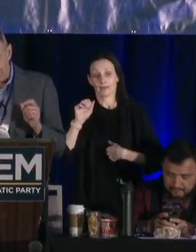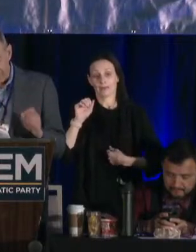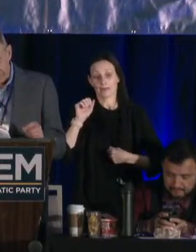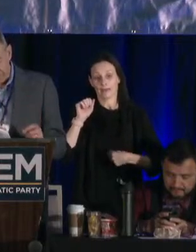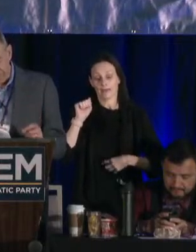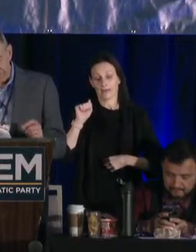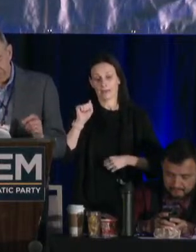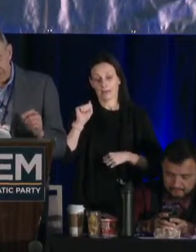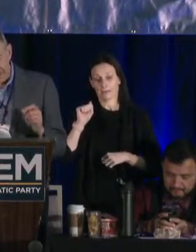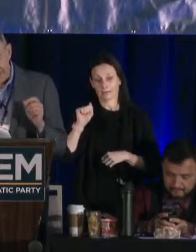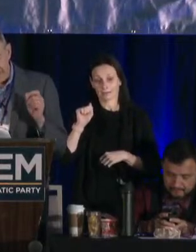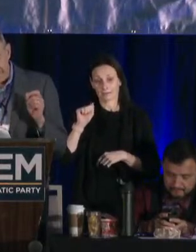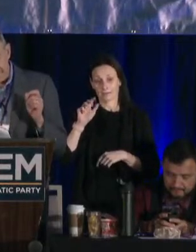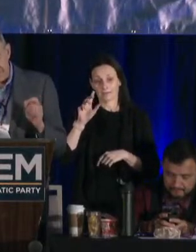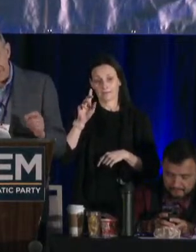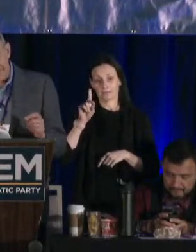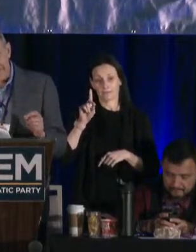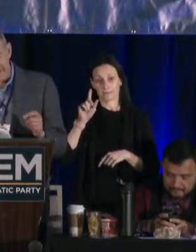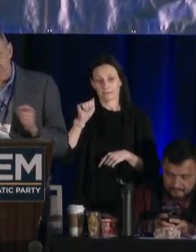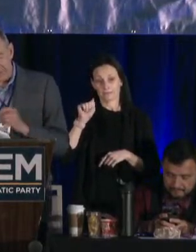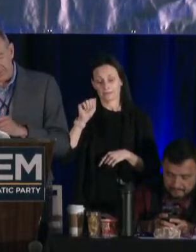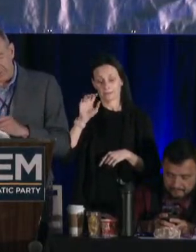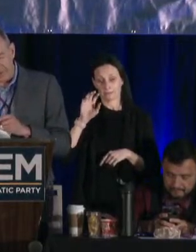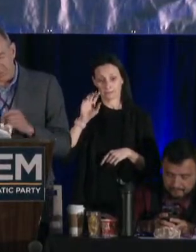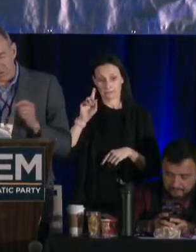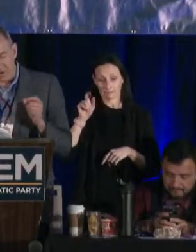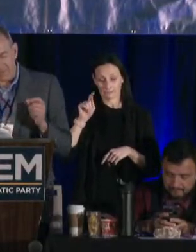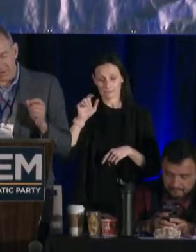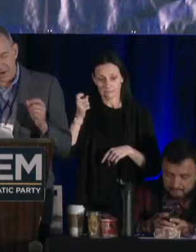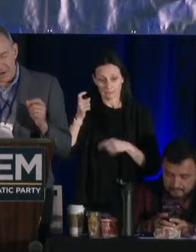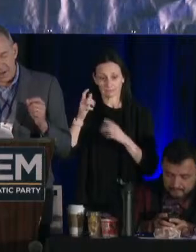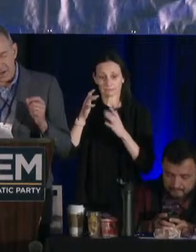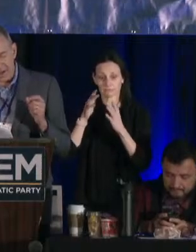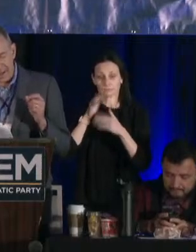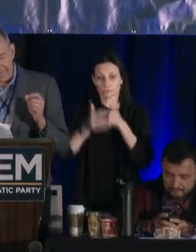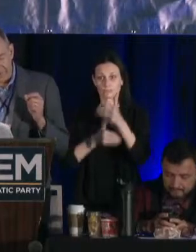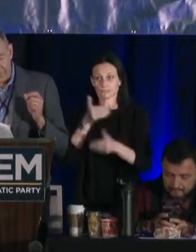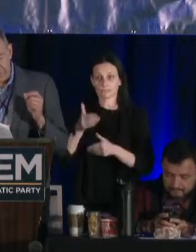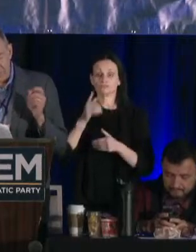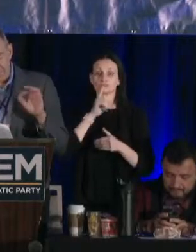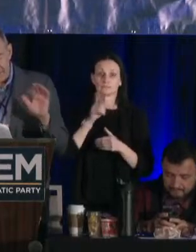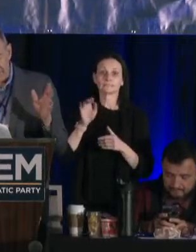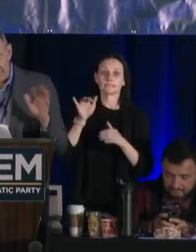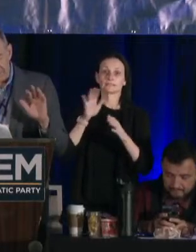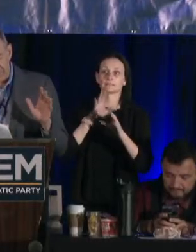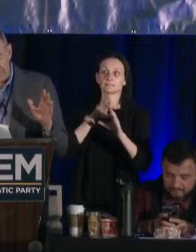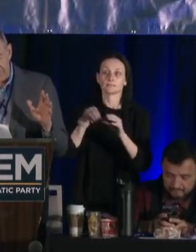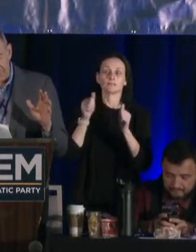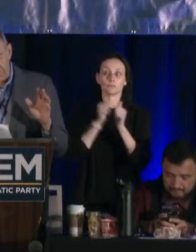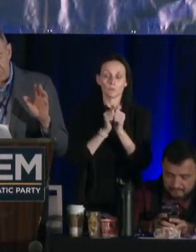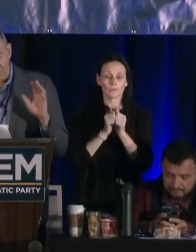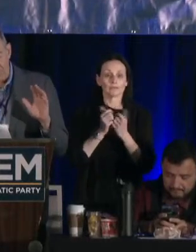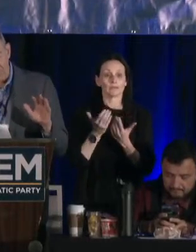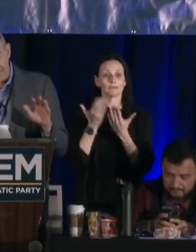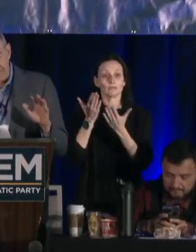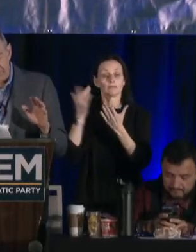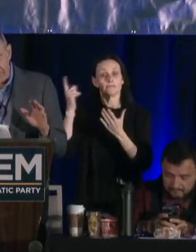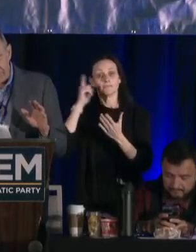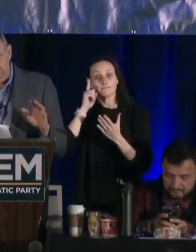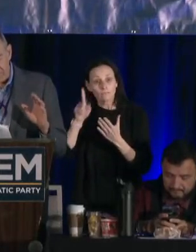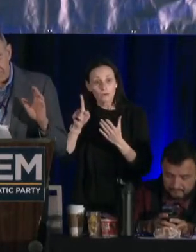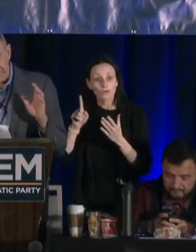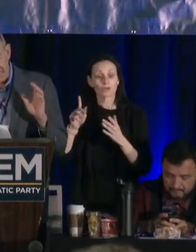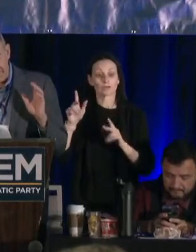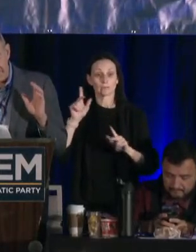we're changing the process again. And then B and C, which Valeria will cover, have to do with making some adjustments for remote meetings